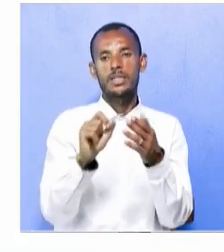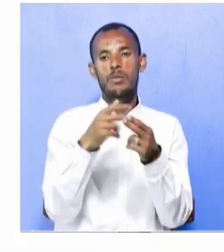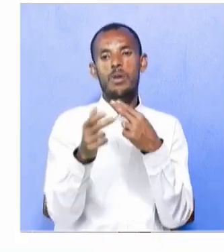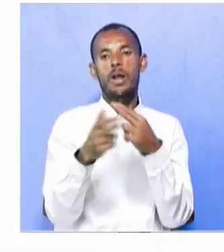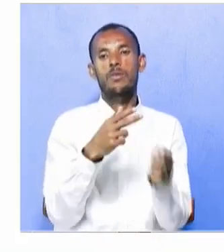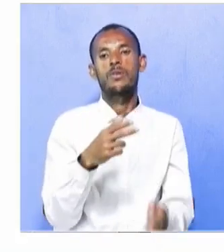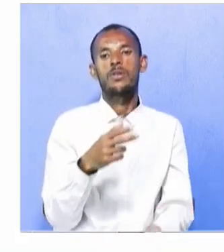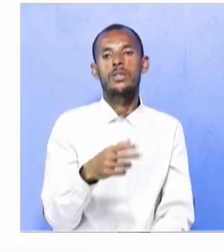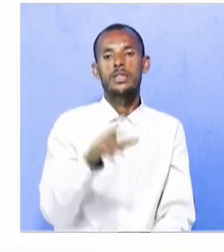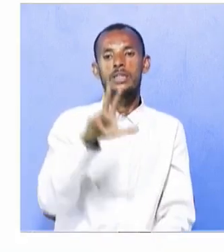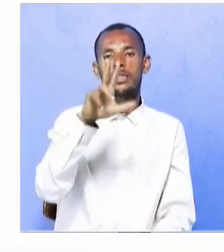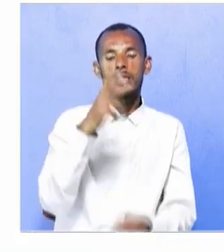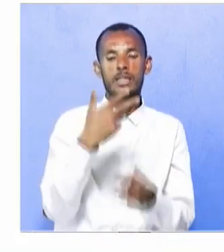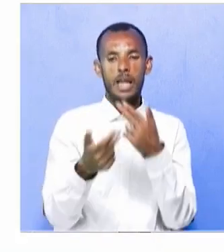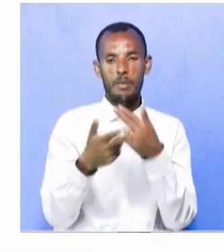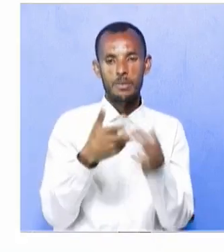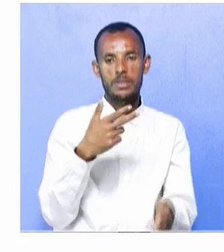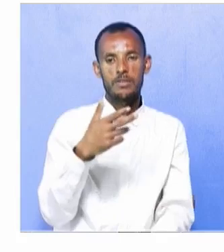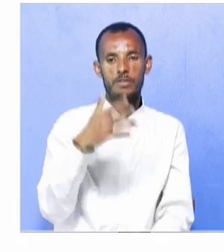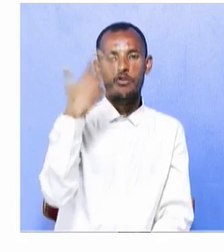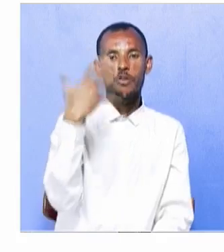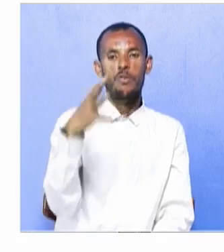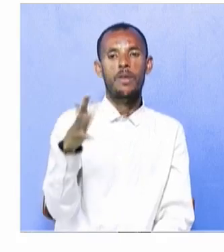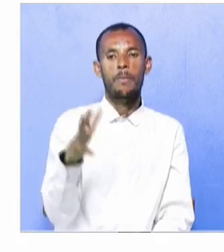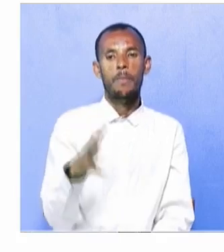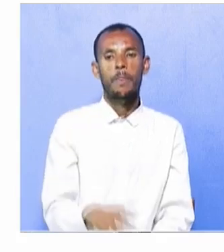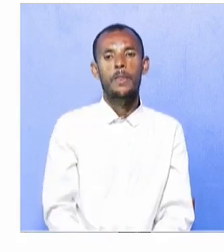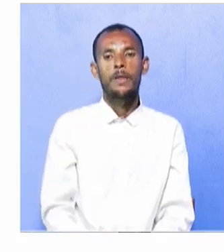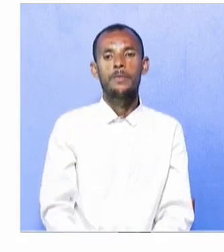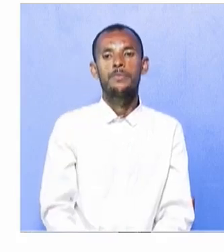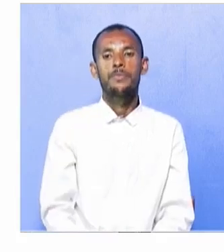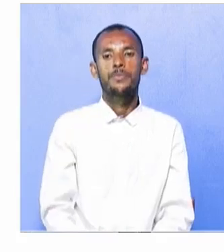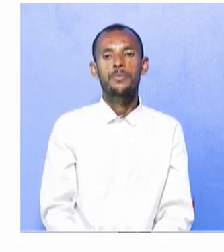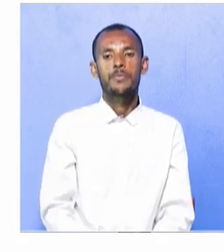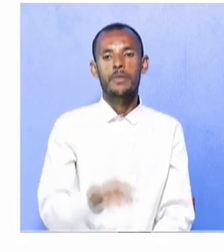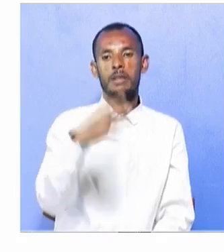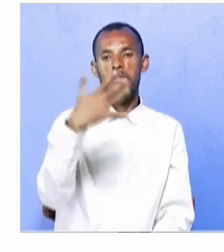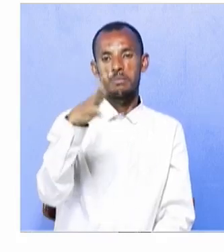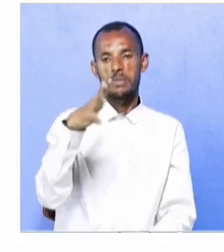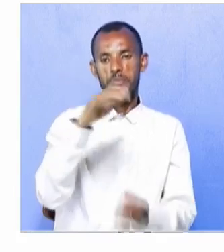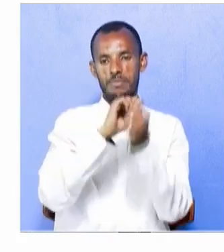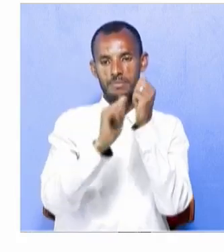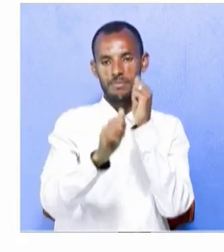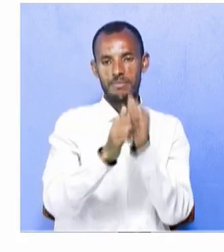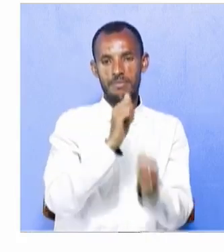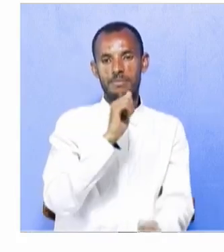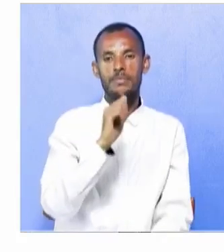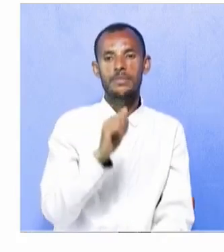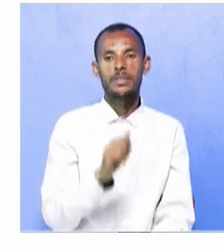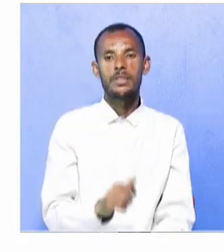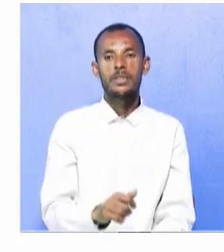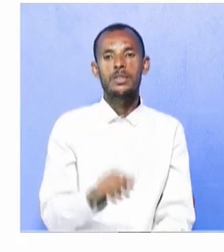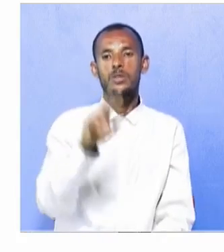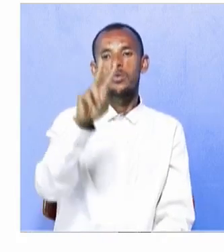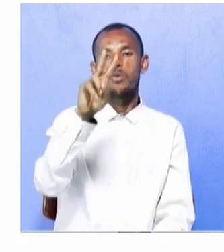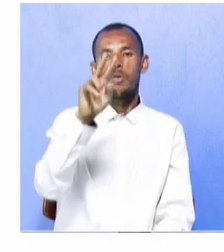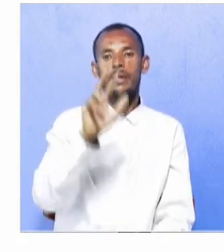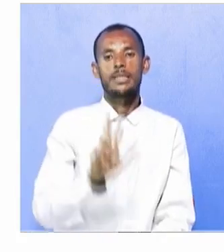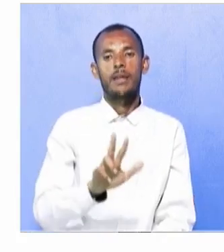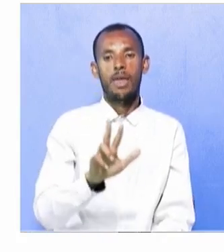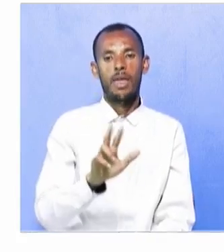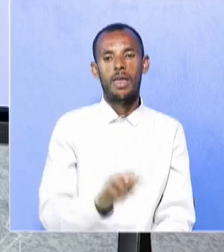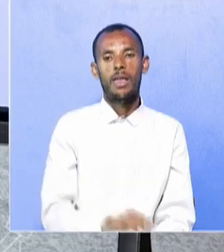of 3 times 15. So this can be simplified to 2 over